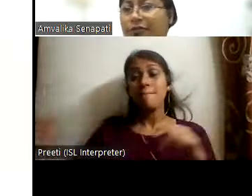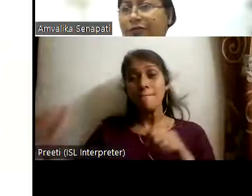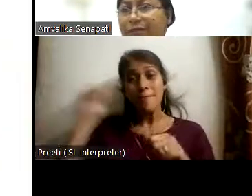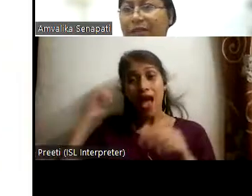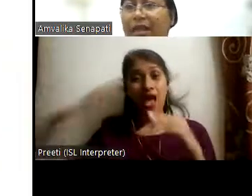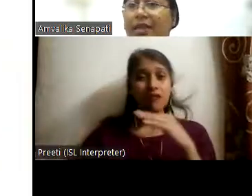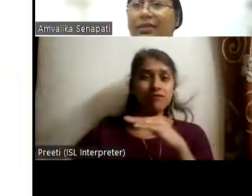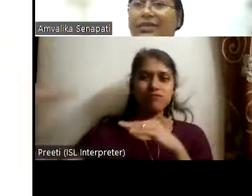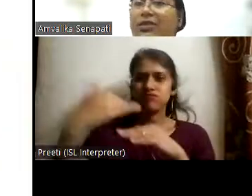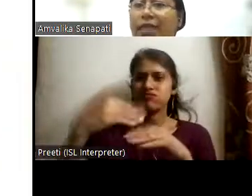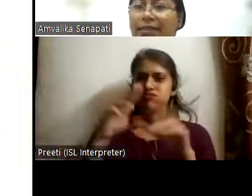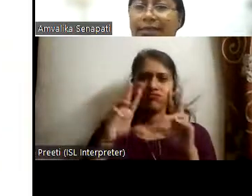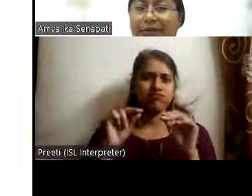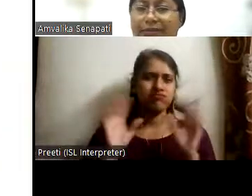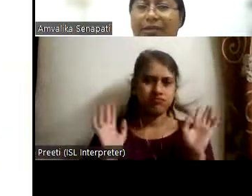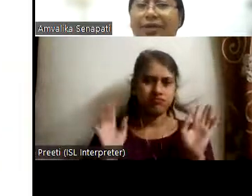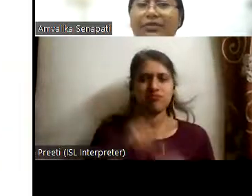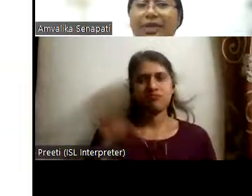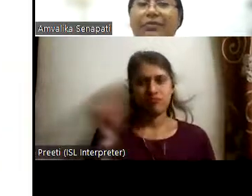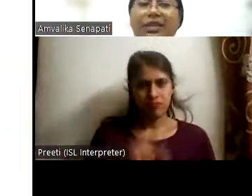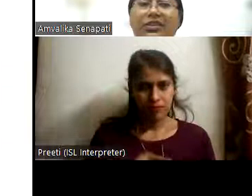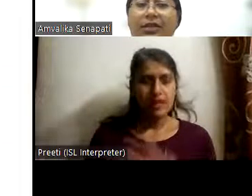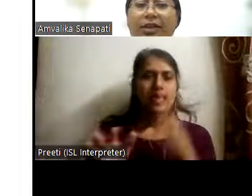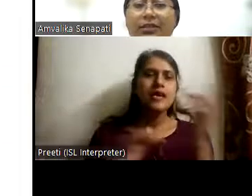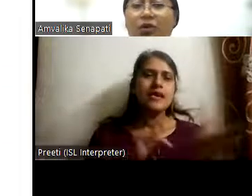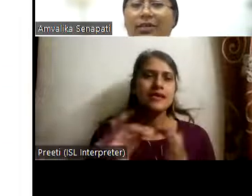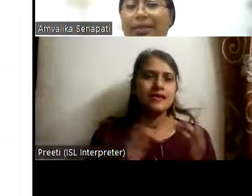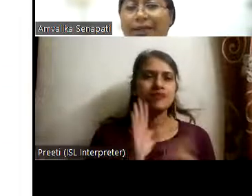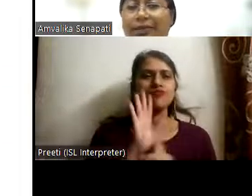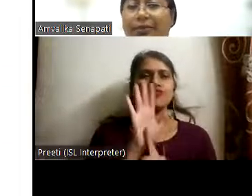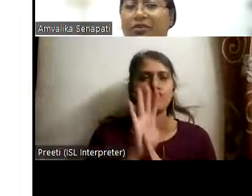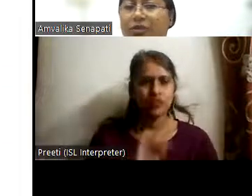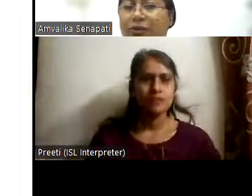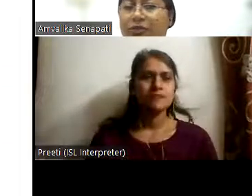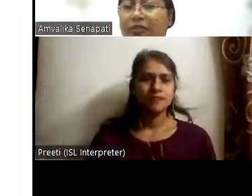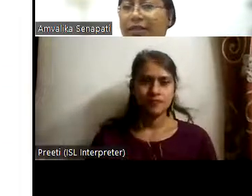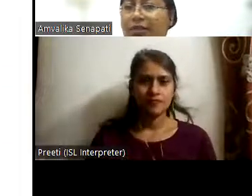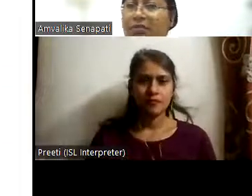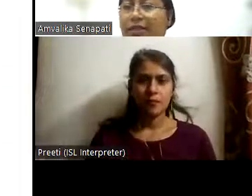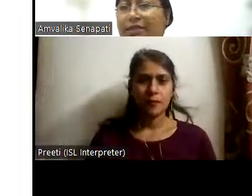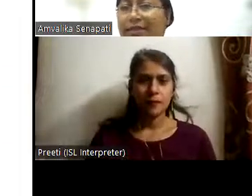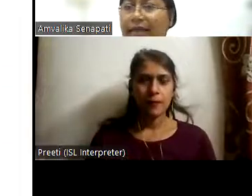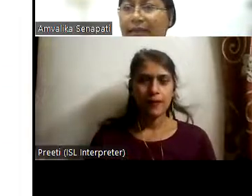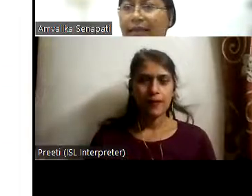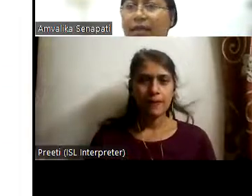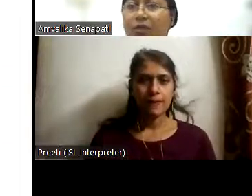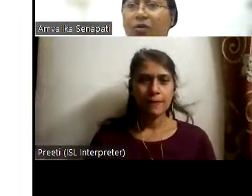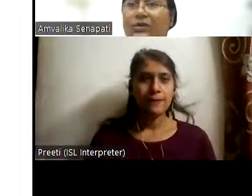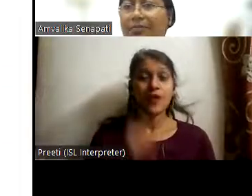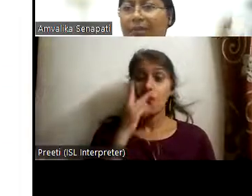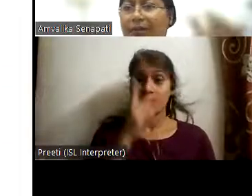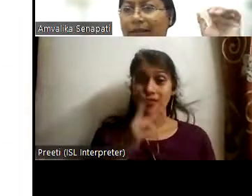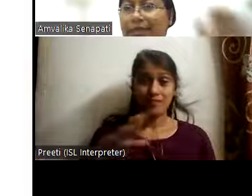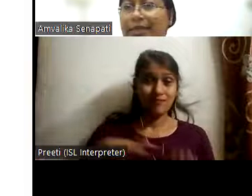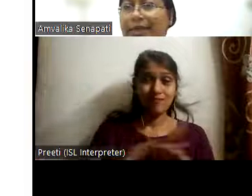the curved ramp. These are not idle ramps. Ramps can be either dogleg, like the picture on the bottom, where it goes zigzag. It goes